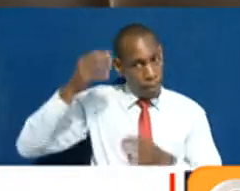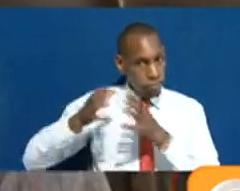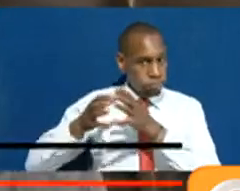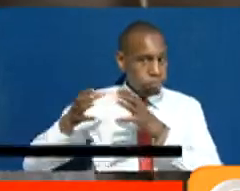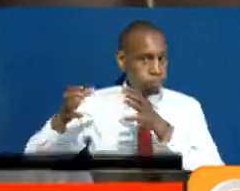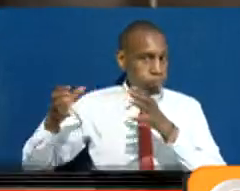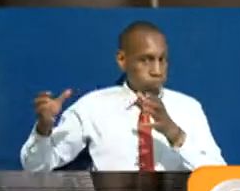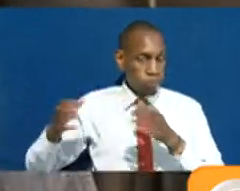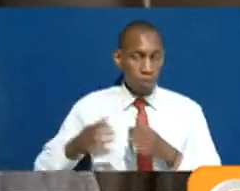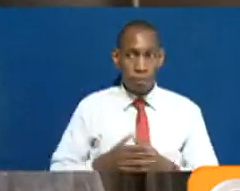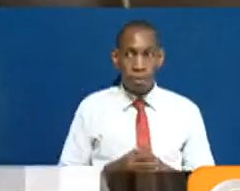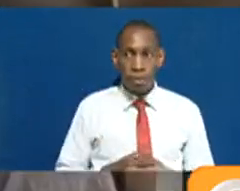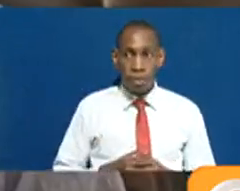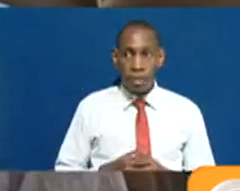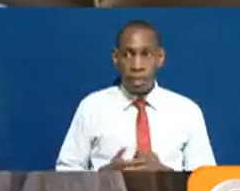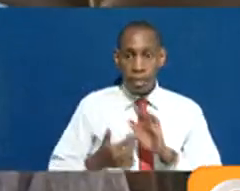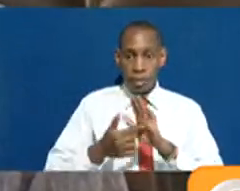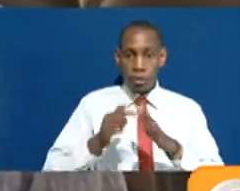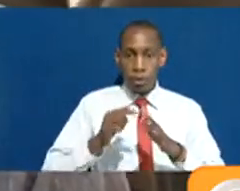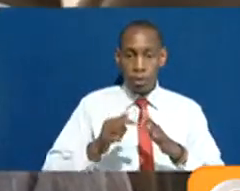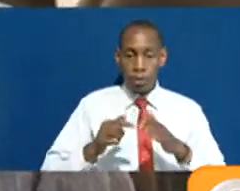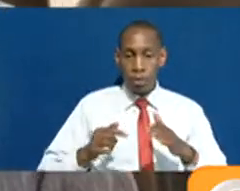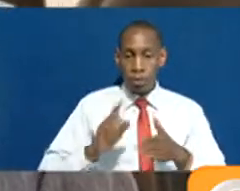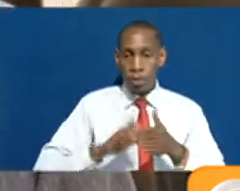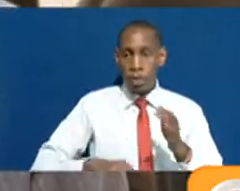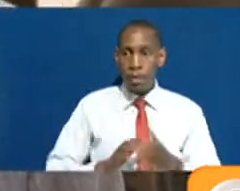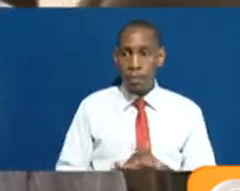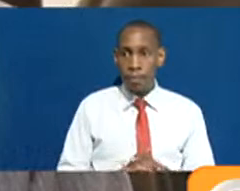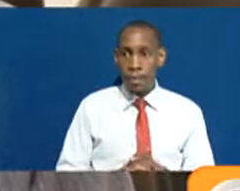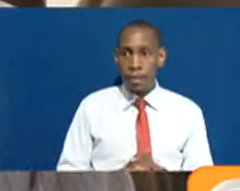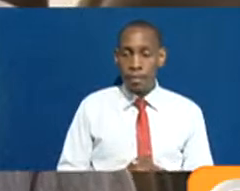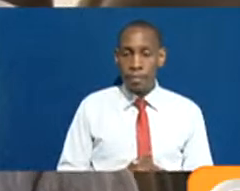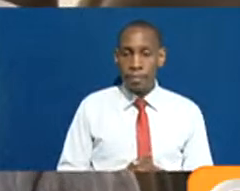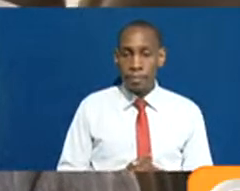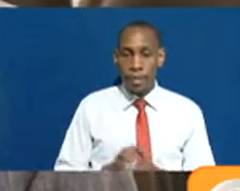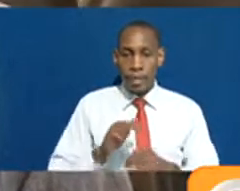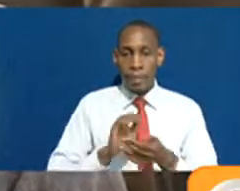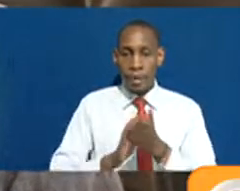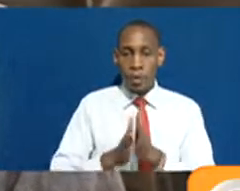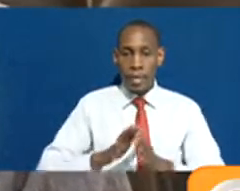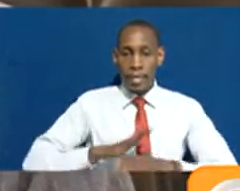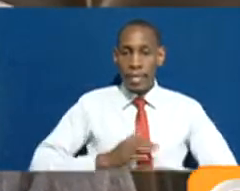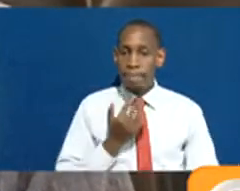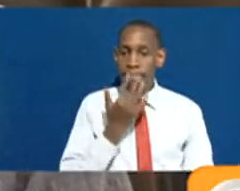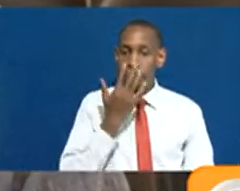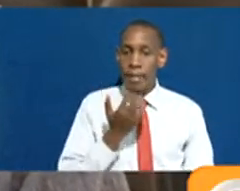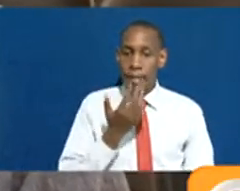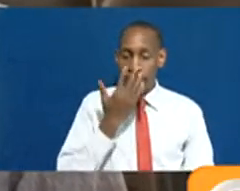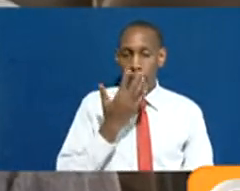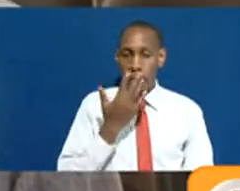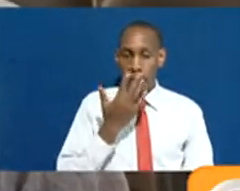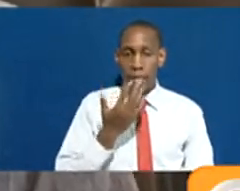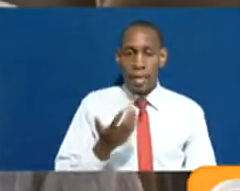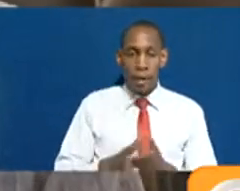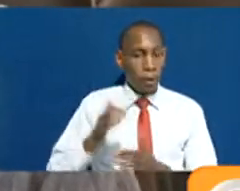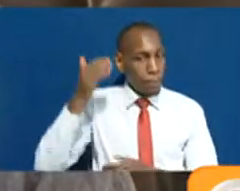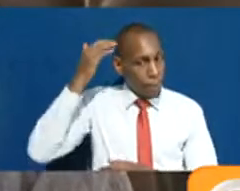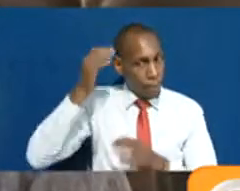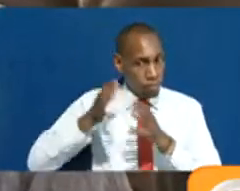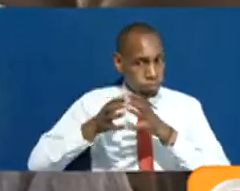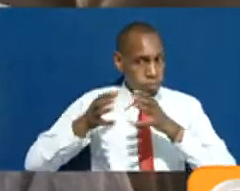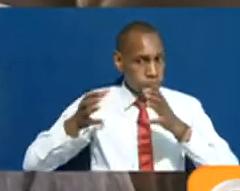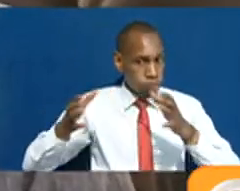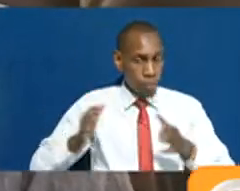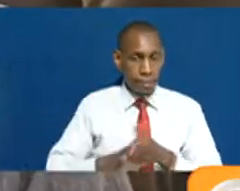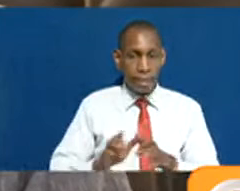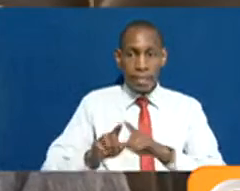brain is seen in people who have what is called asphyxia. When you lack oxygen, which gets into your brain, it gets swollen. There are